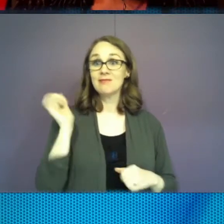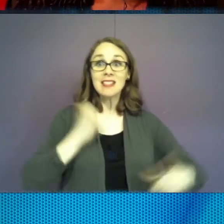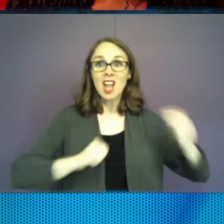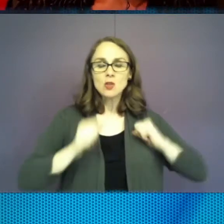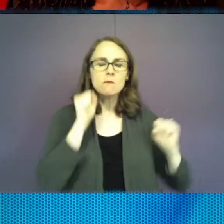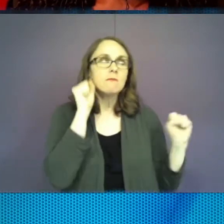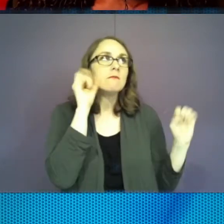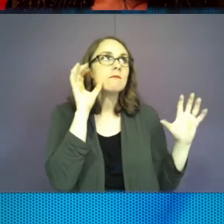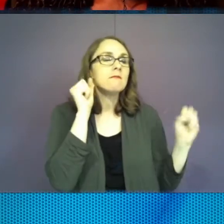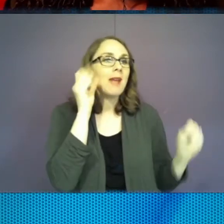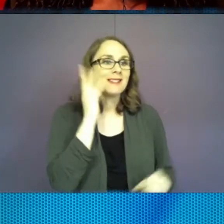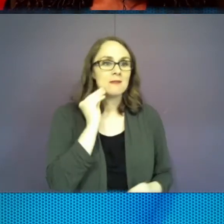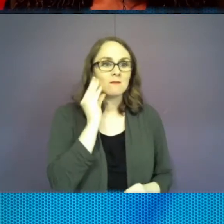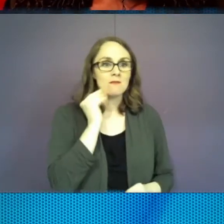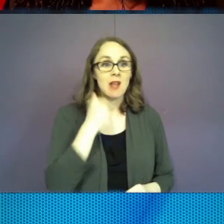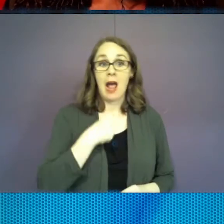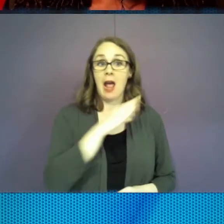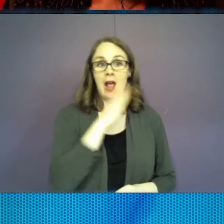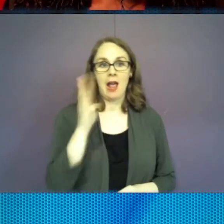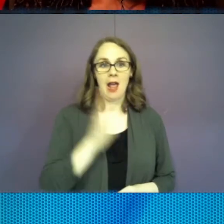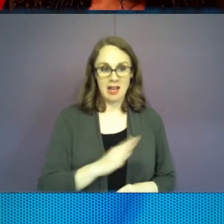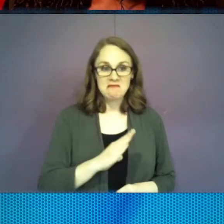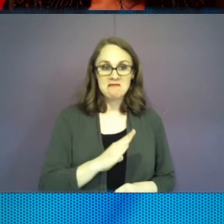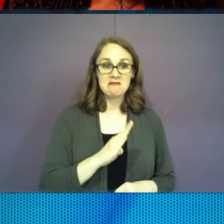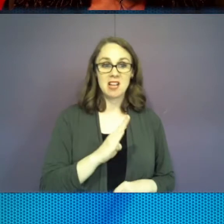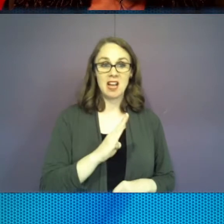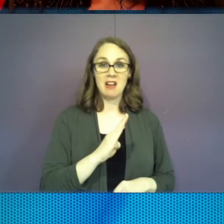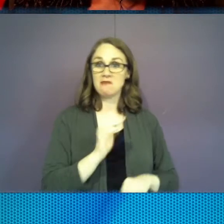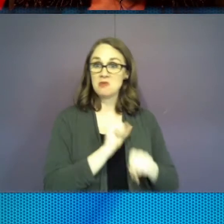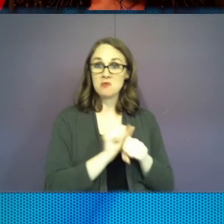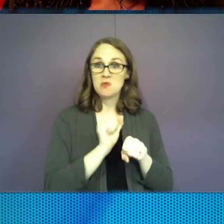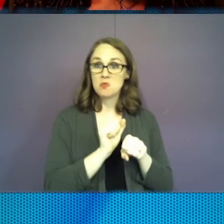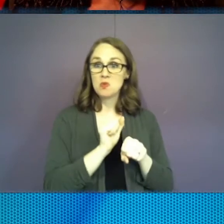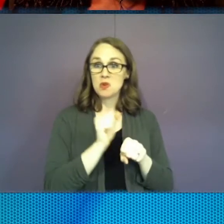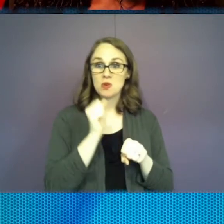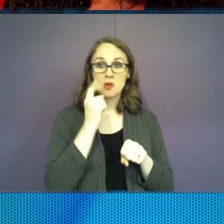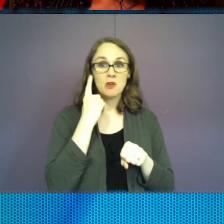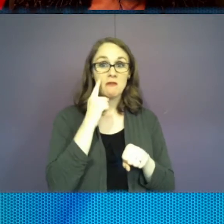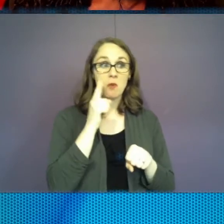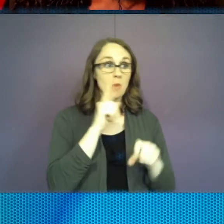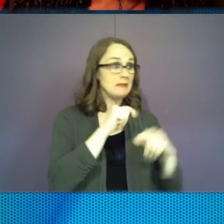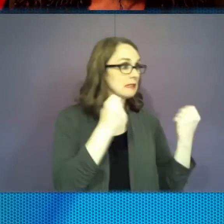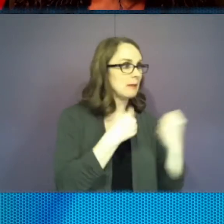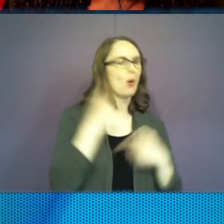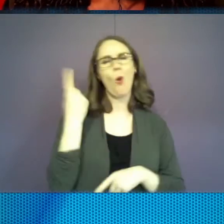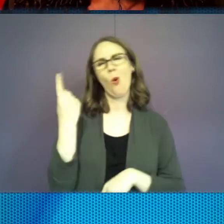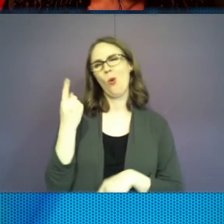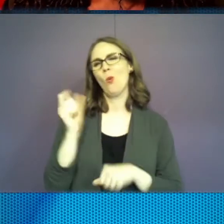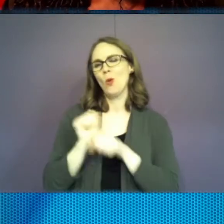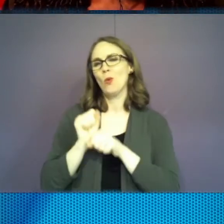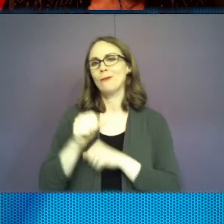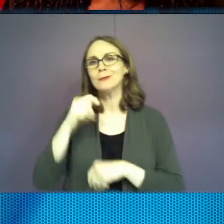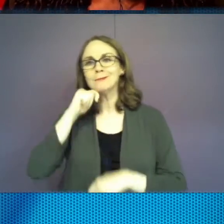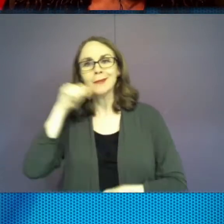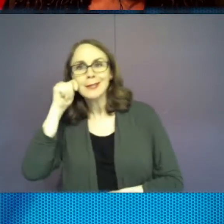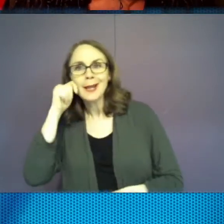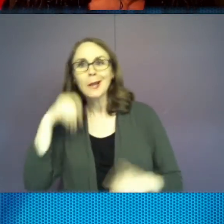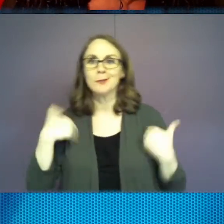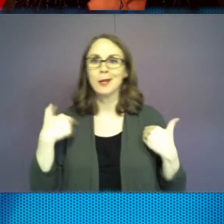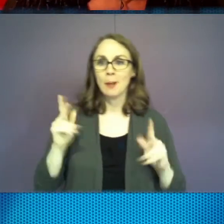experience because I never worked for kids. Always I work for teenager and adult people.